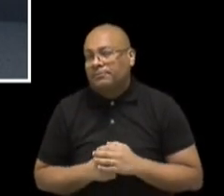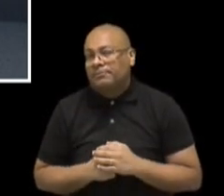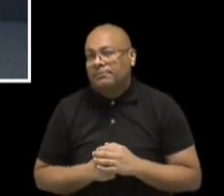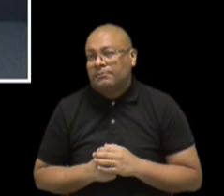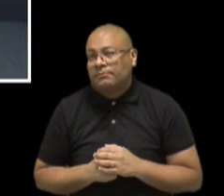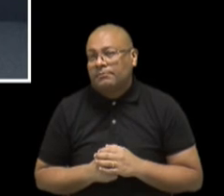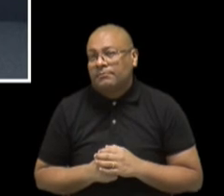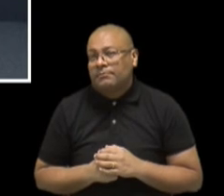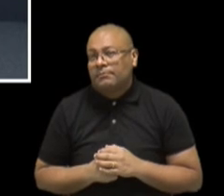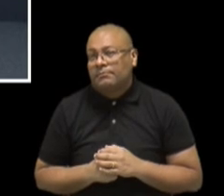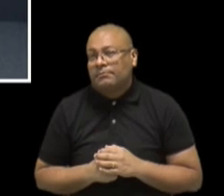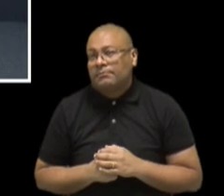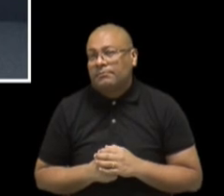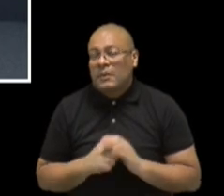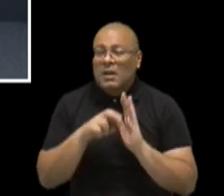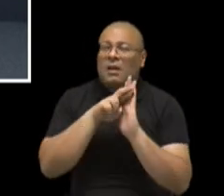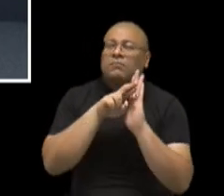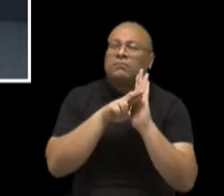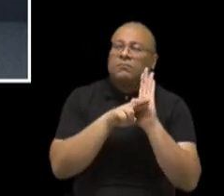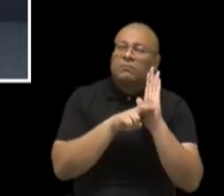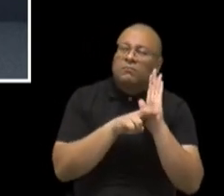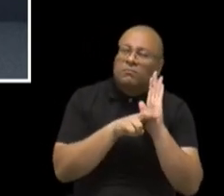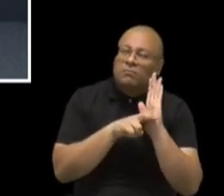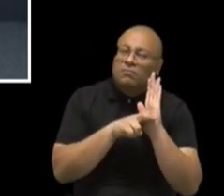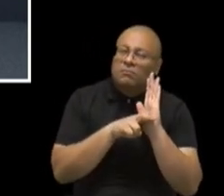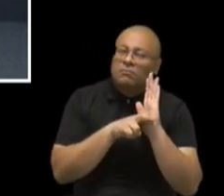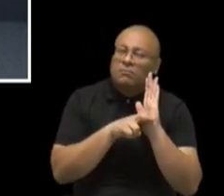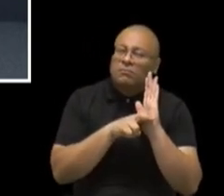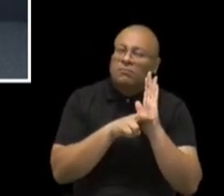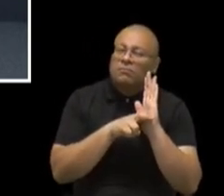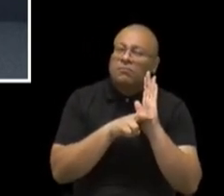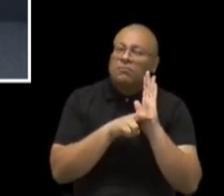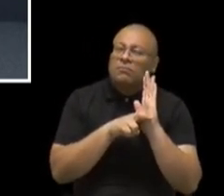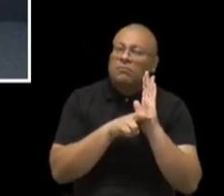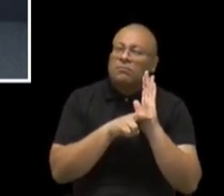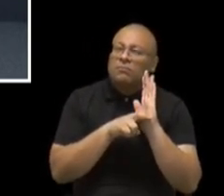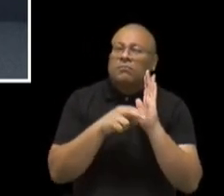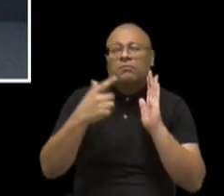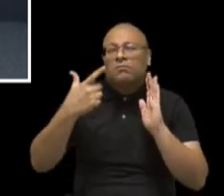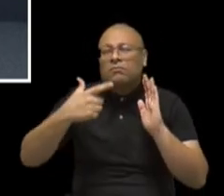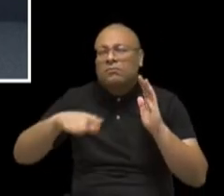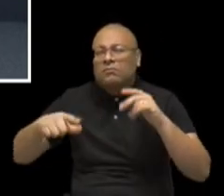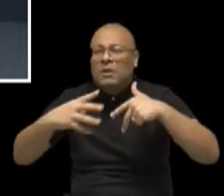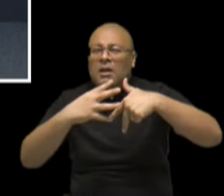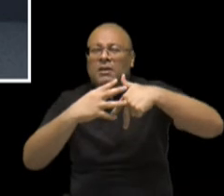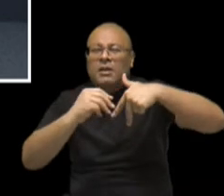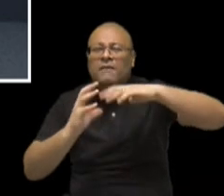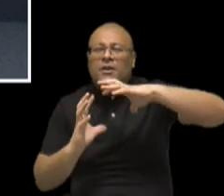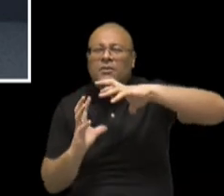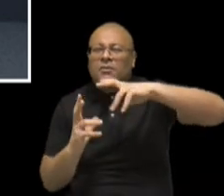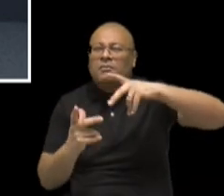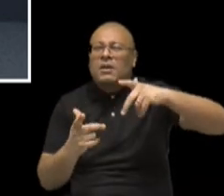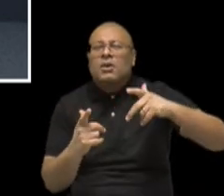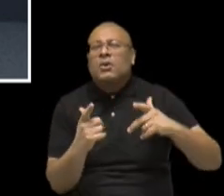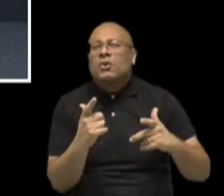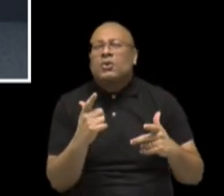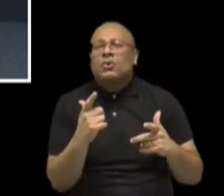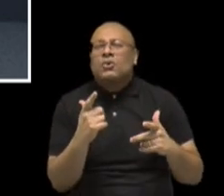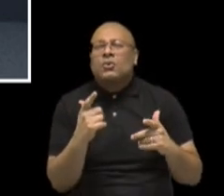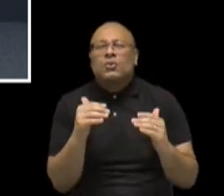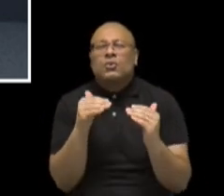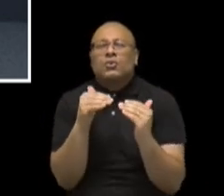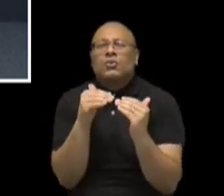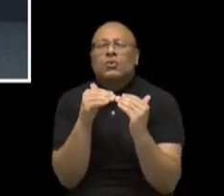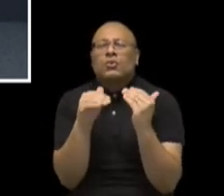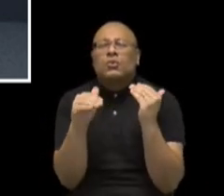the rules and the rhythm of the fashion world did not respond to the